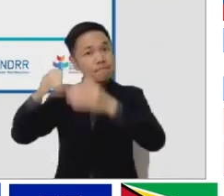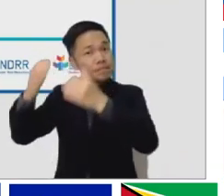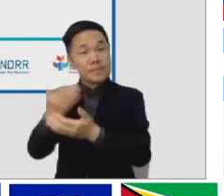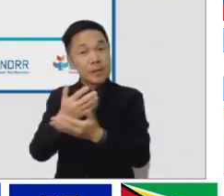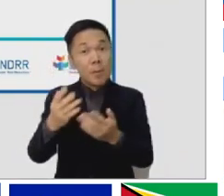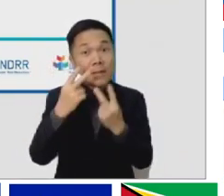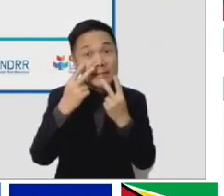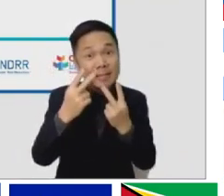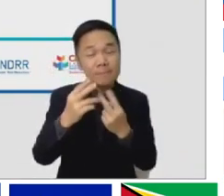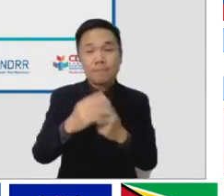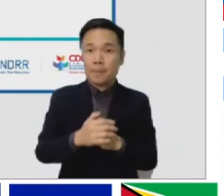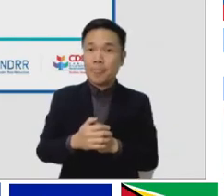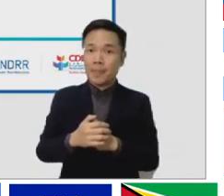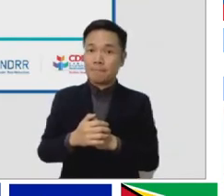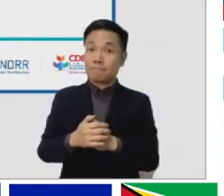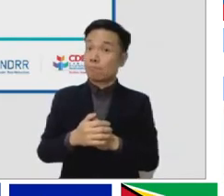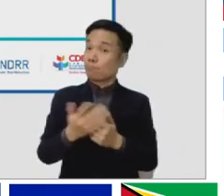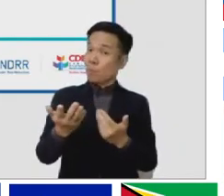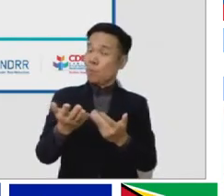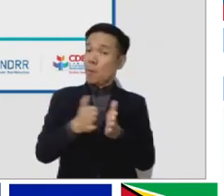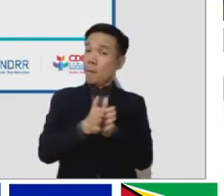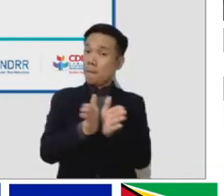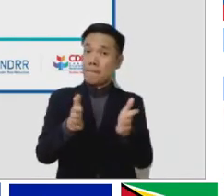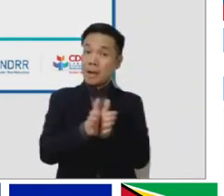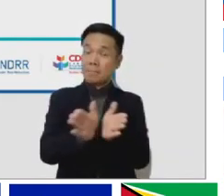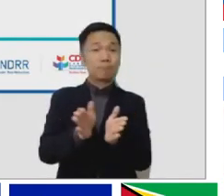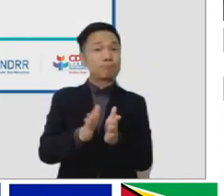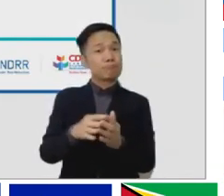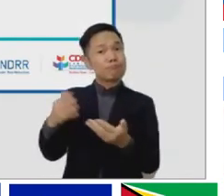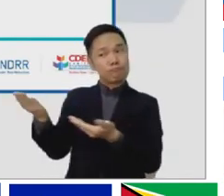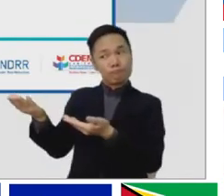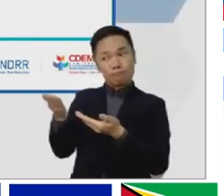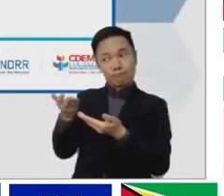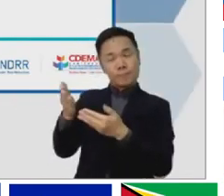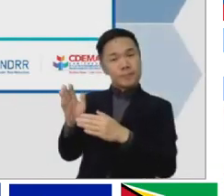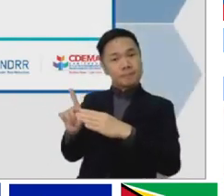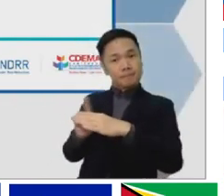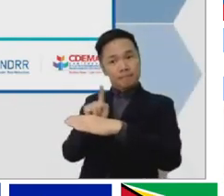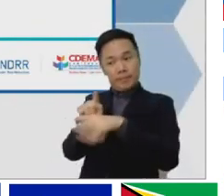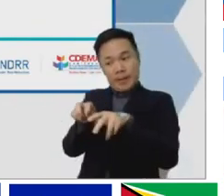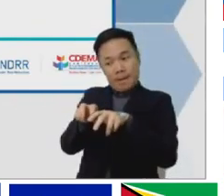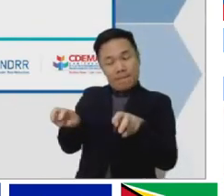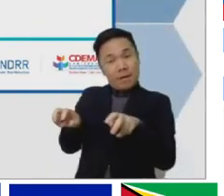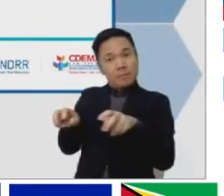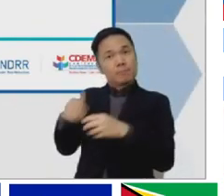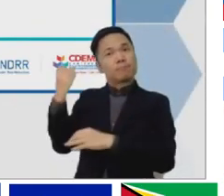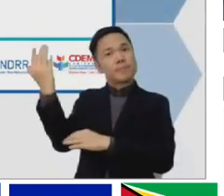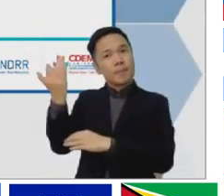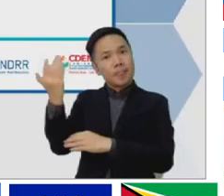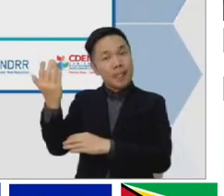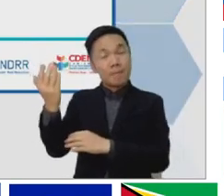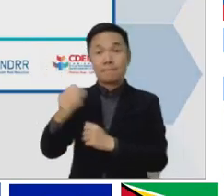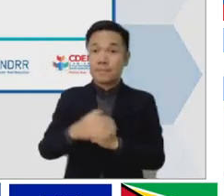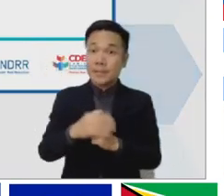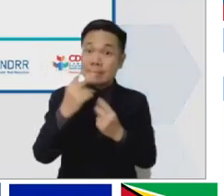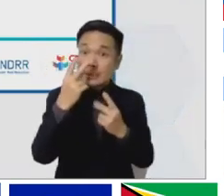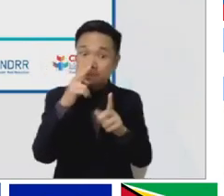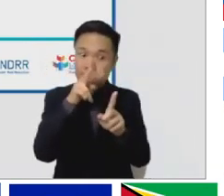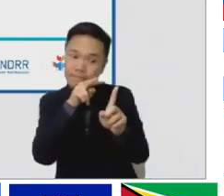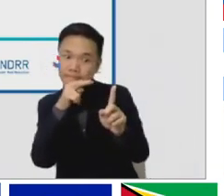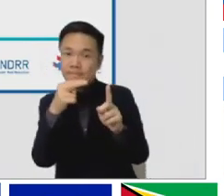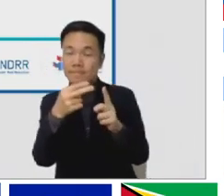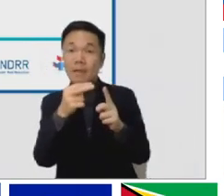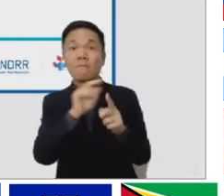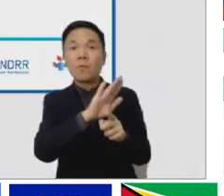the contributions from the members of the panel as we look at the aspects related to the national and other